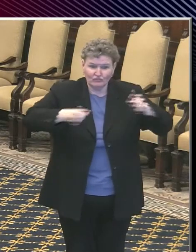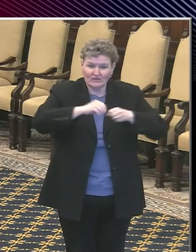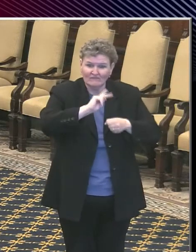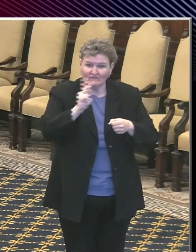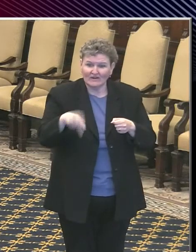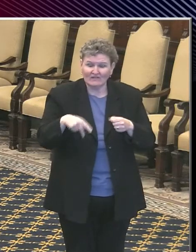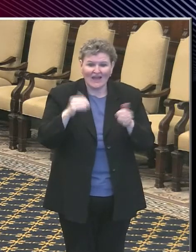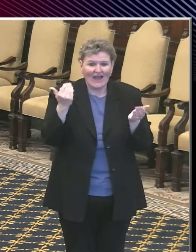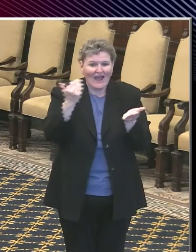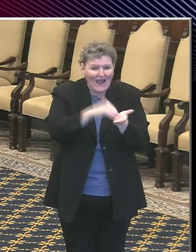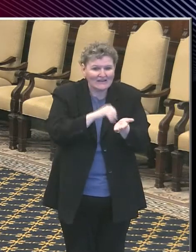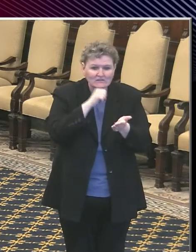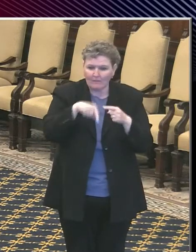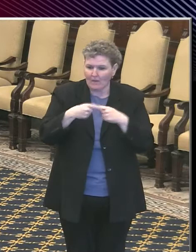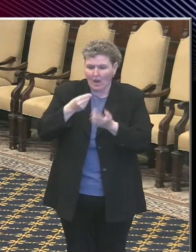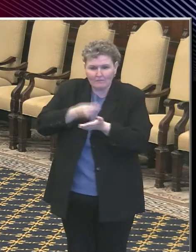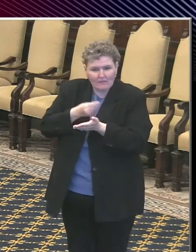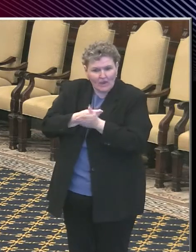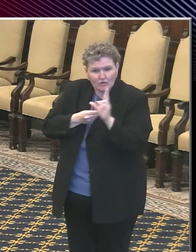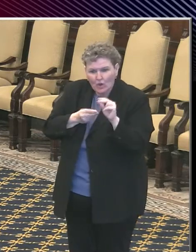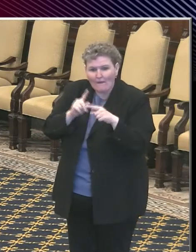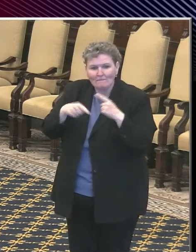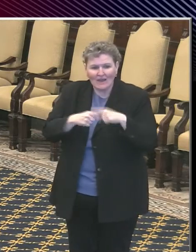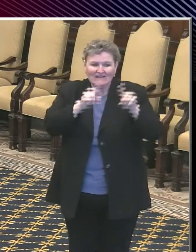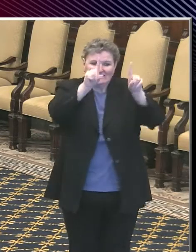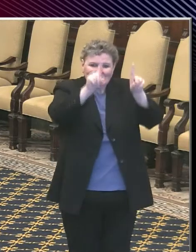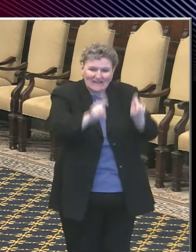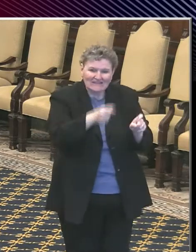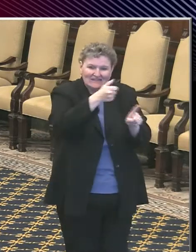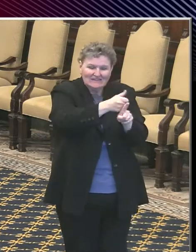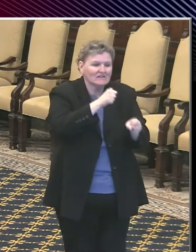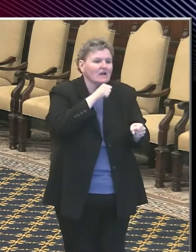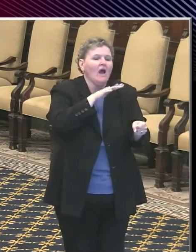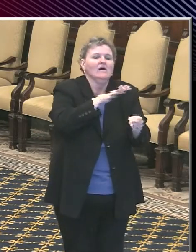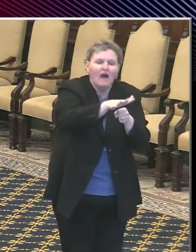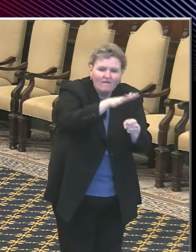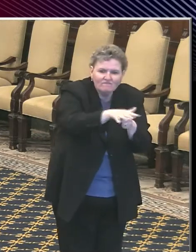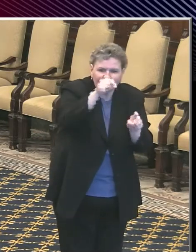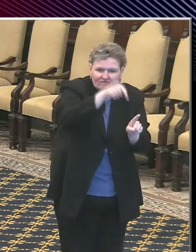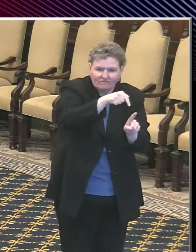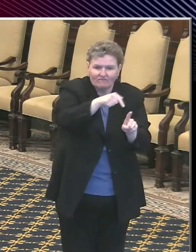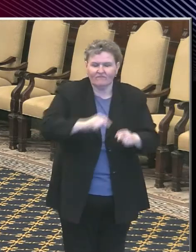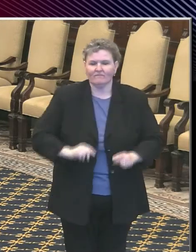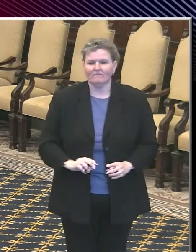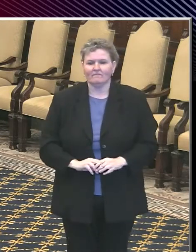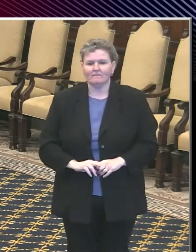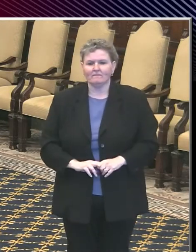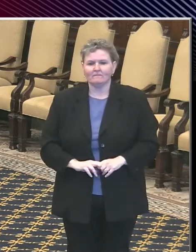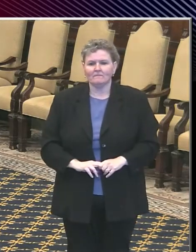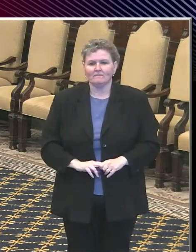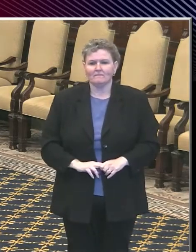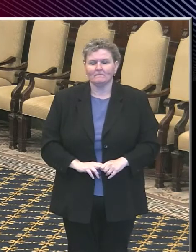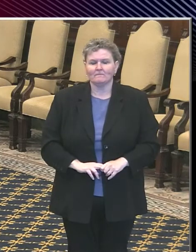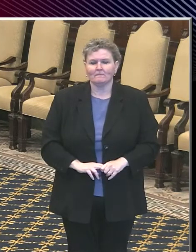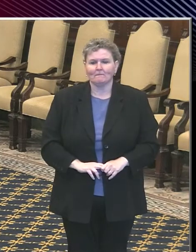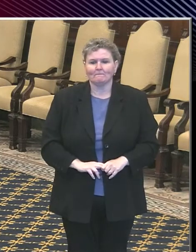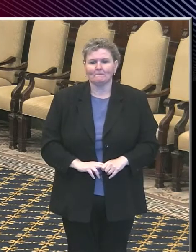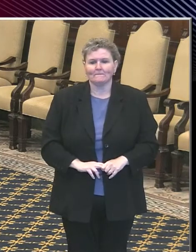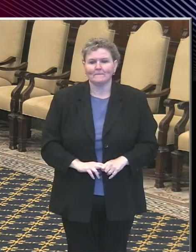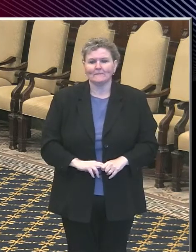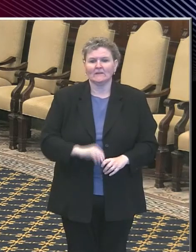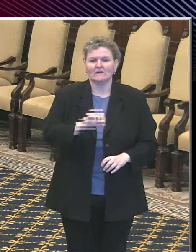million that City Council appropriated to be spent in this fiscal year. I think the budget director and